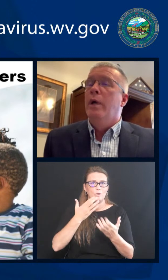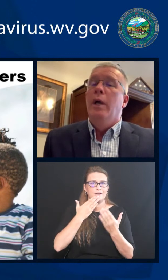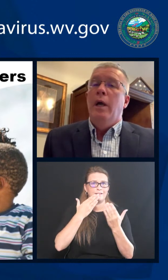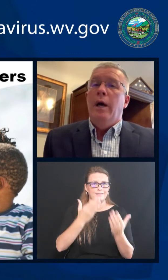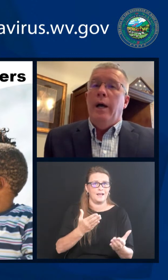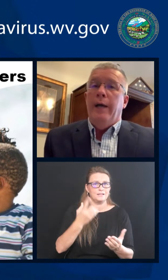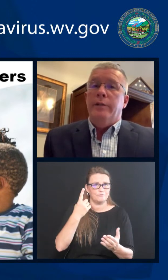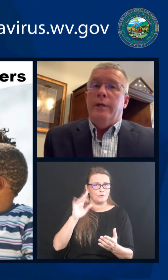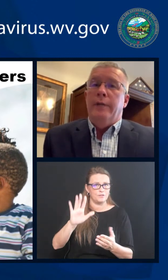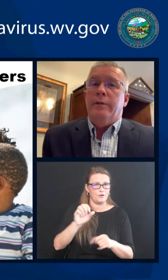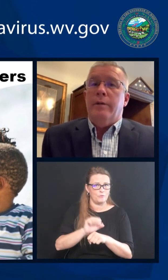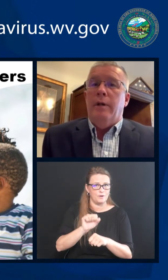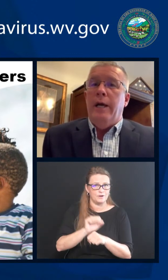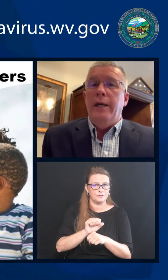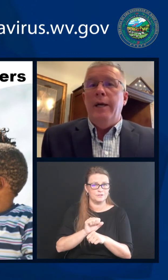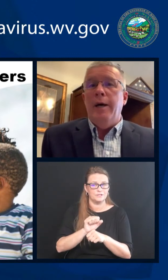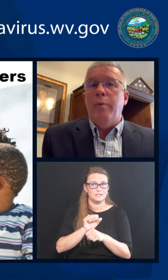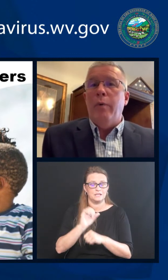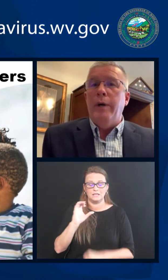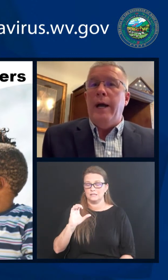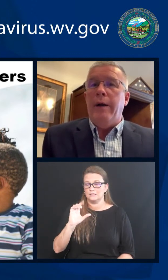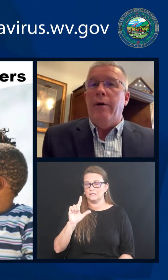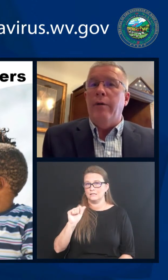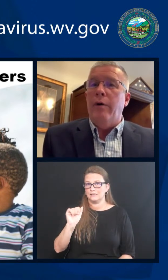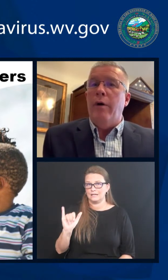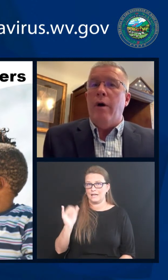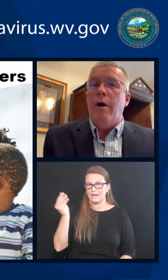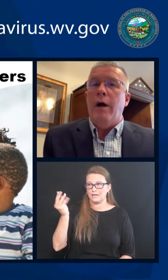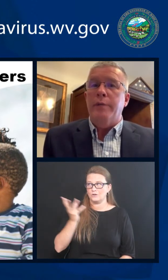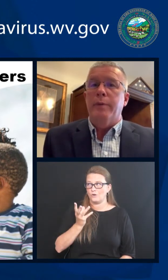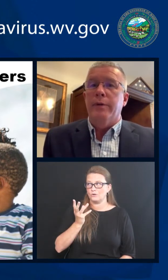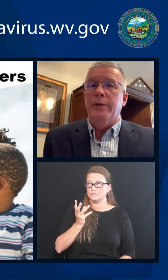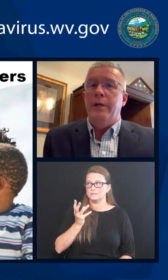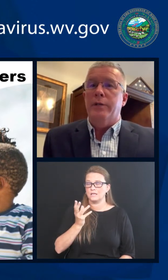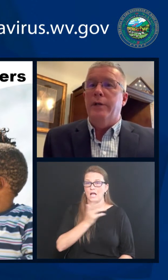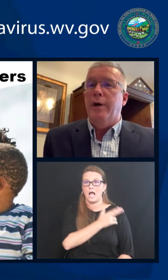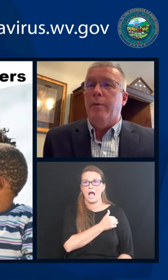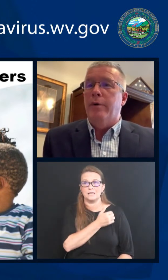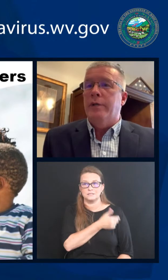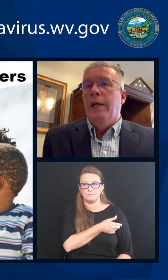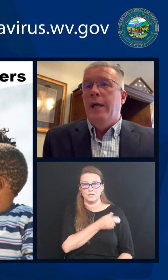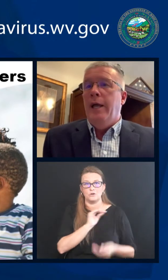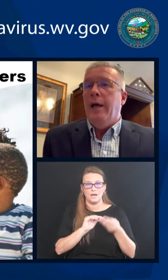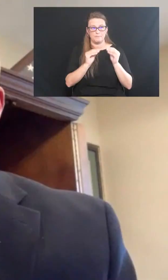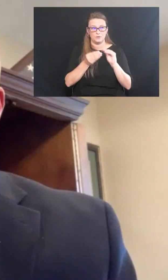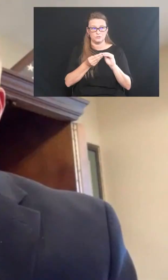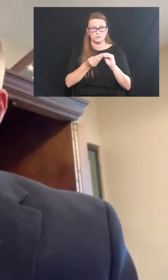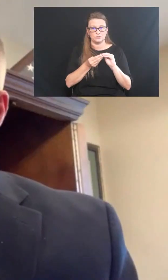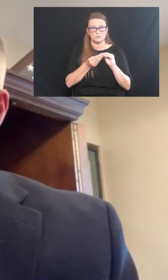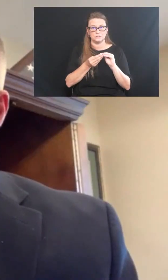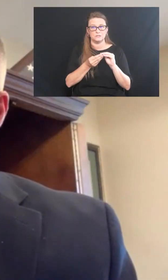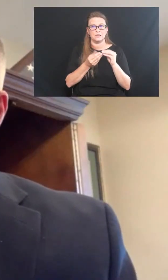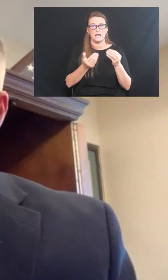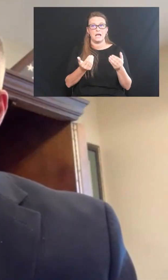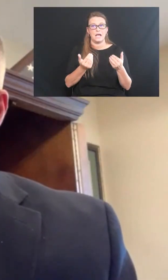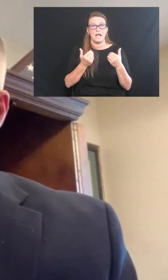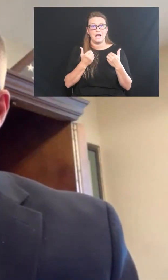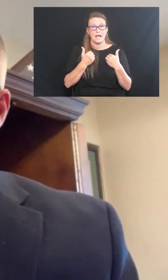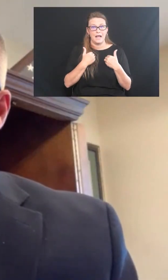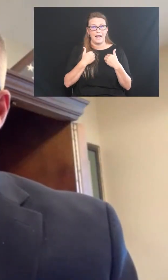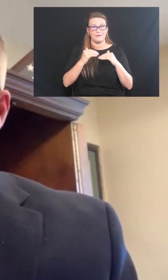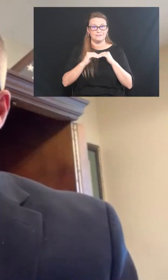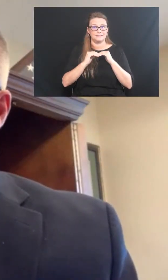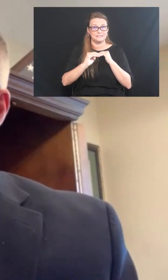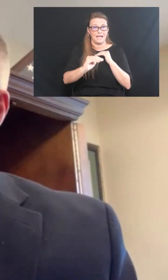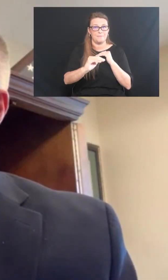do. As Clay pointed out earlier, our hospitalization numbers have somewhat stabilized,